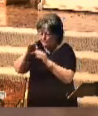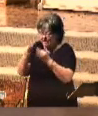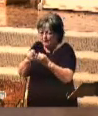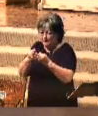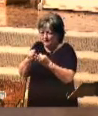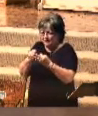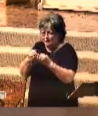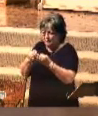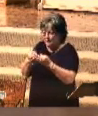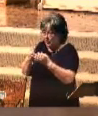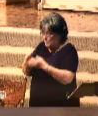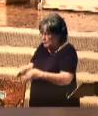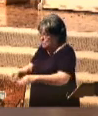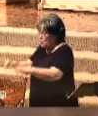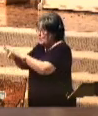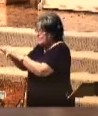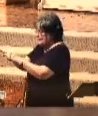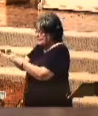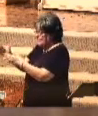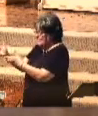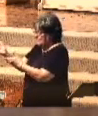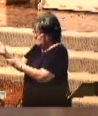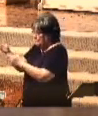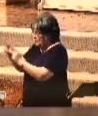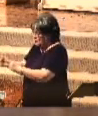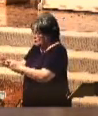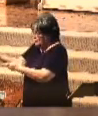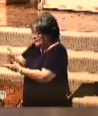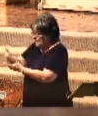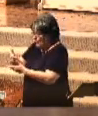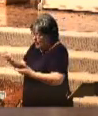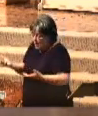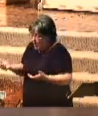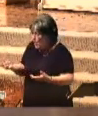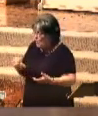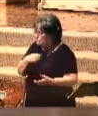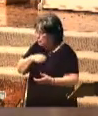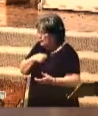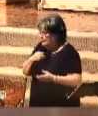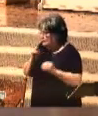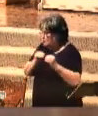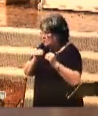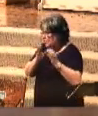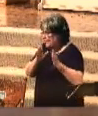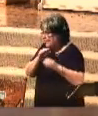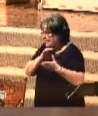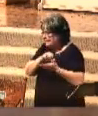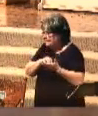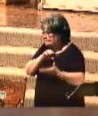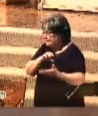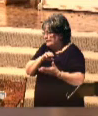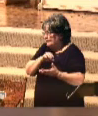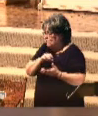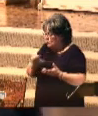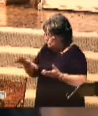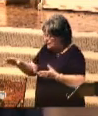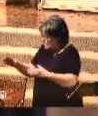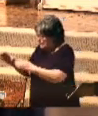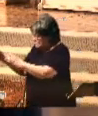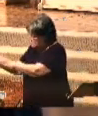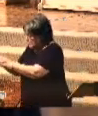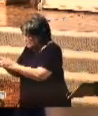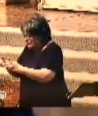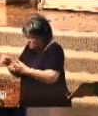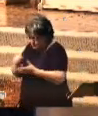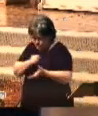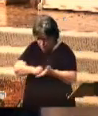honorable, important guest that you invited. Oh, oops, we're all out of cake. And so you take his plate and you